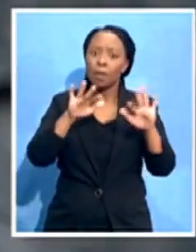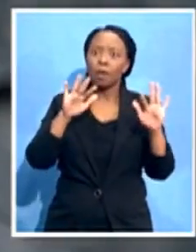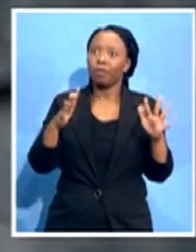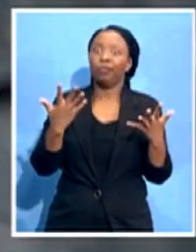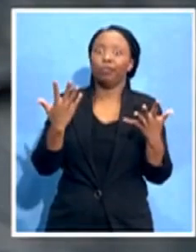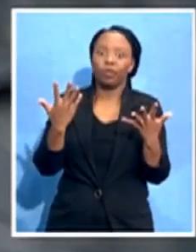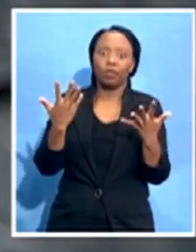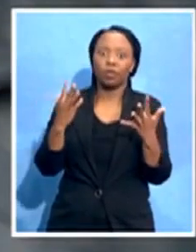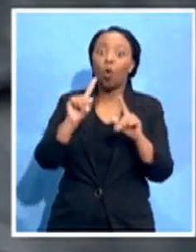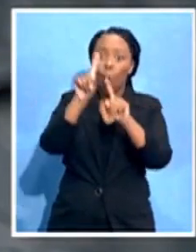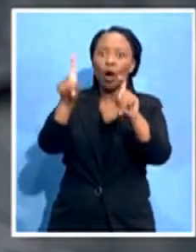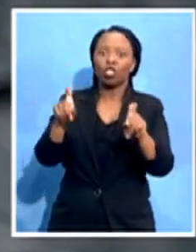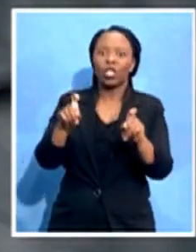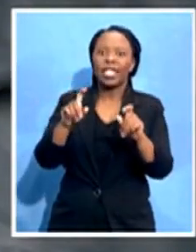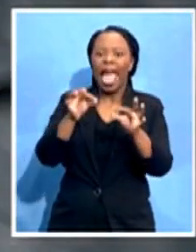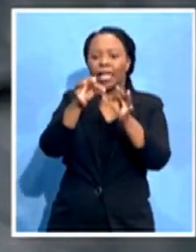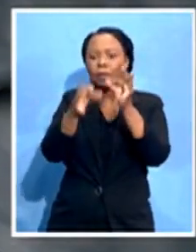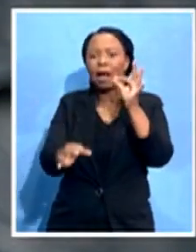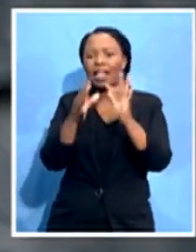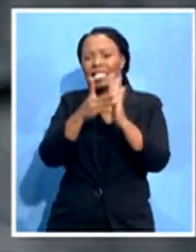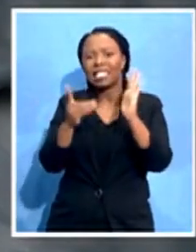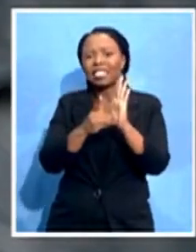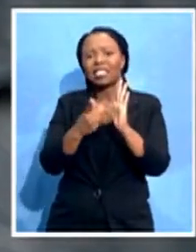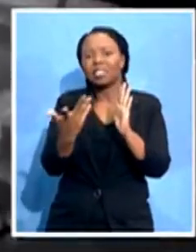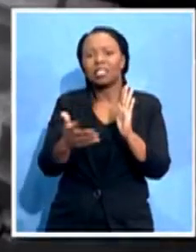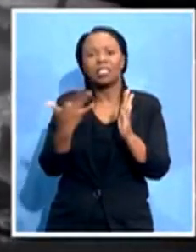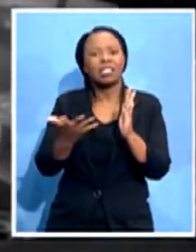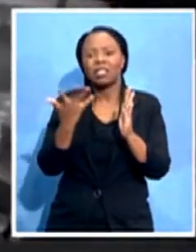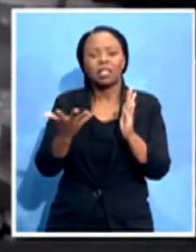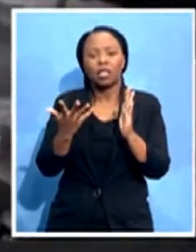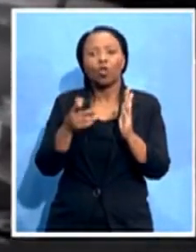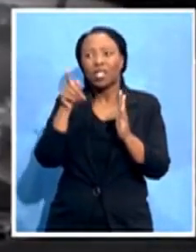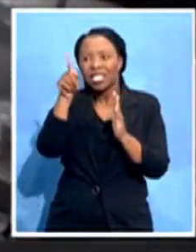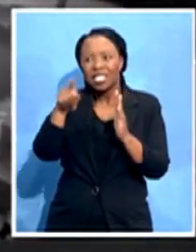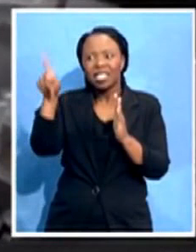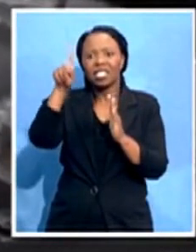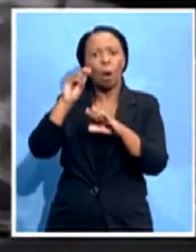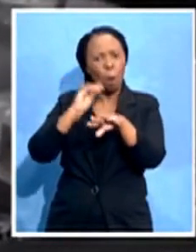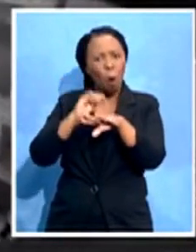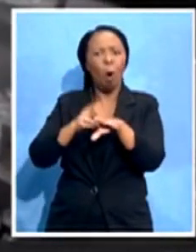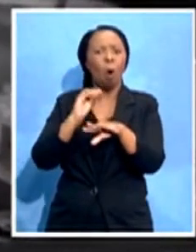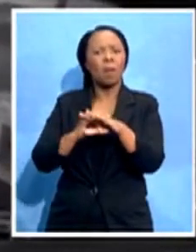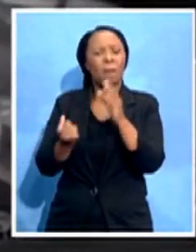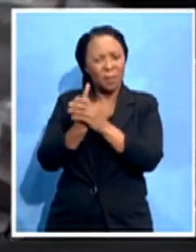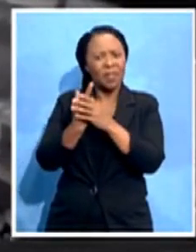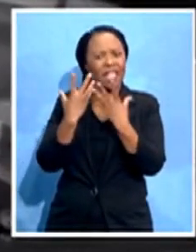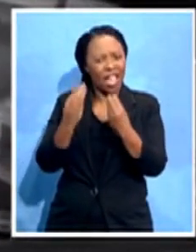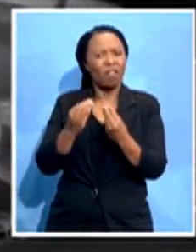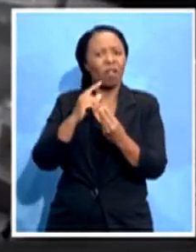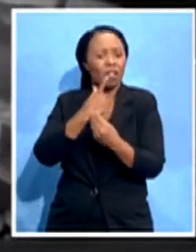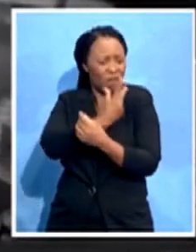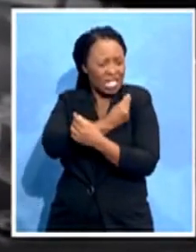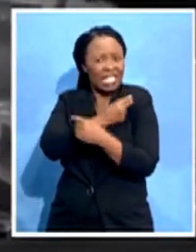and all of that. So you are creating a problem for vaccination program to get underway and